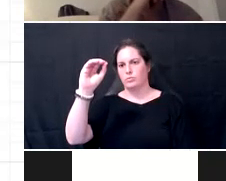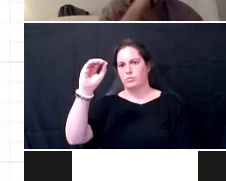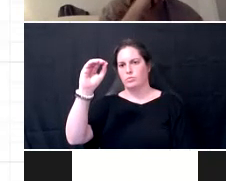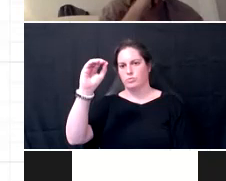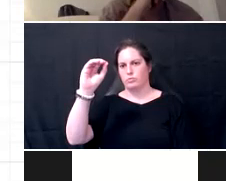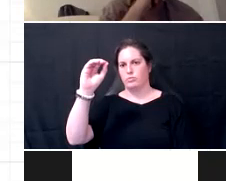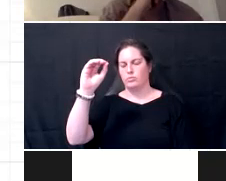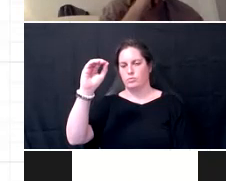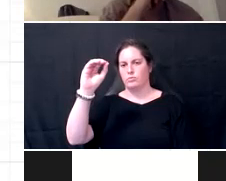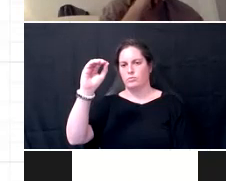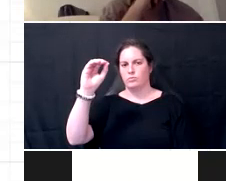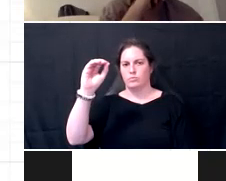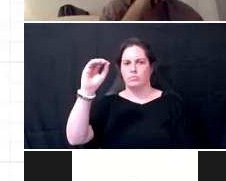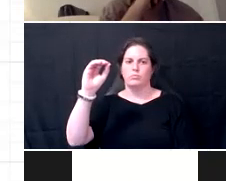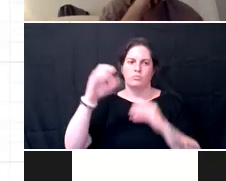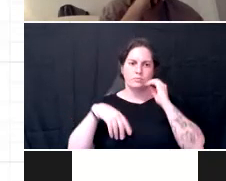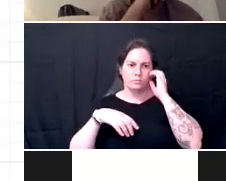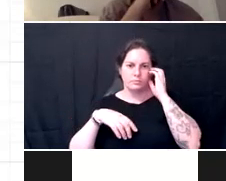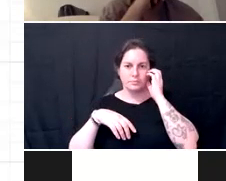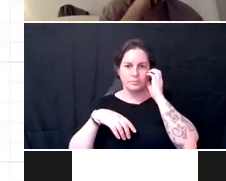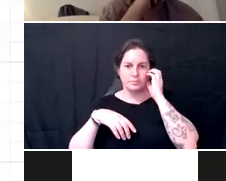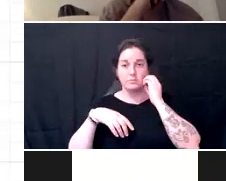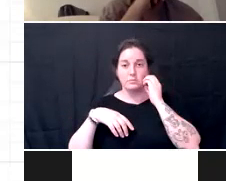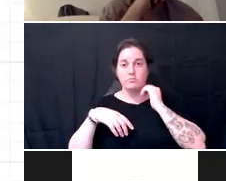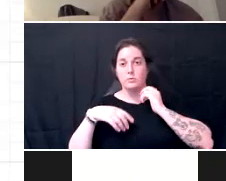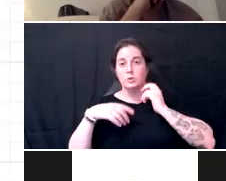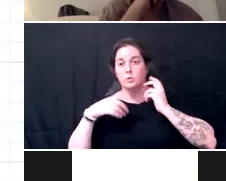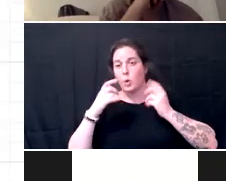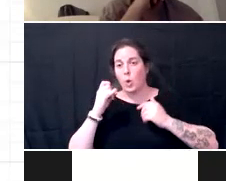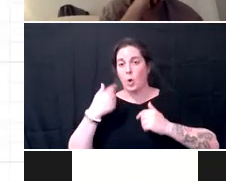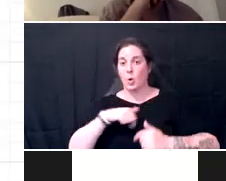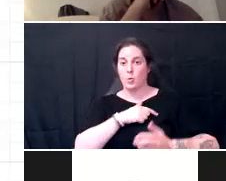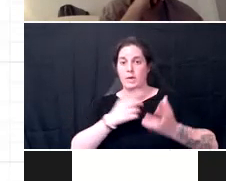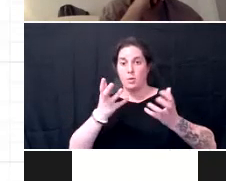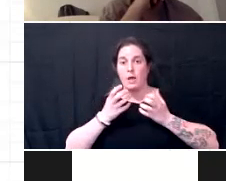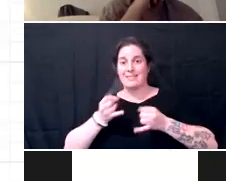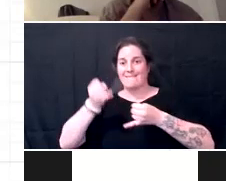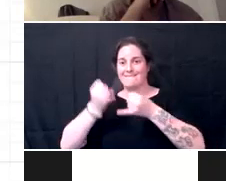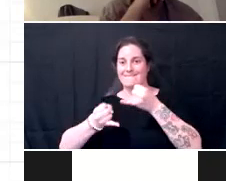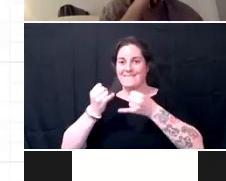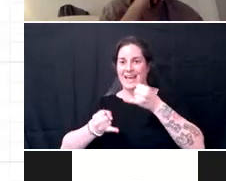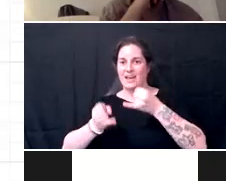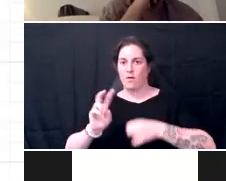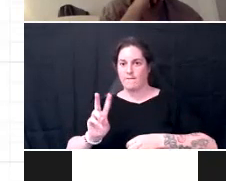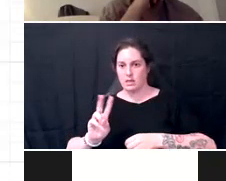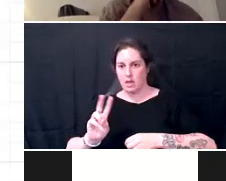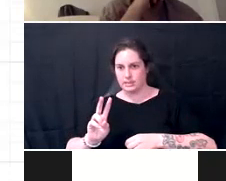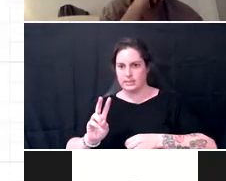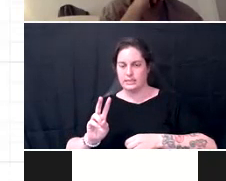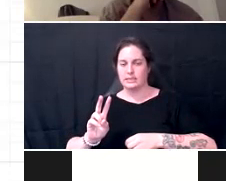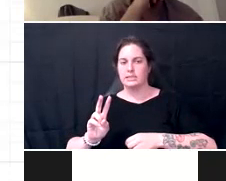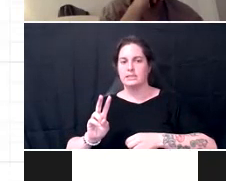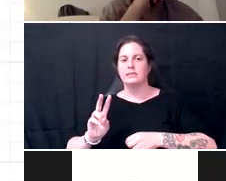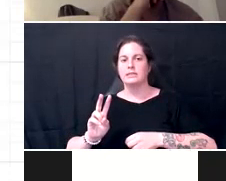Okay. So now, if we want to find the final velocity, then we can go right